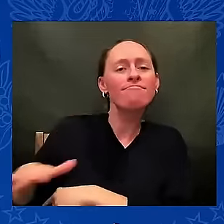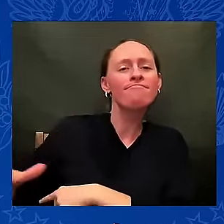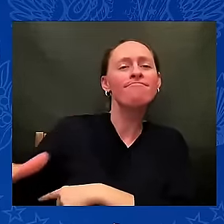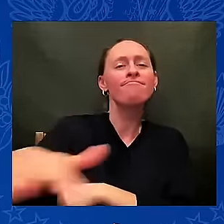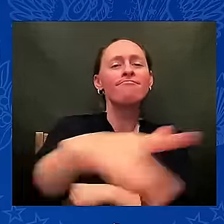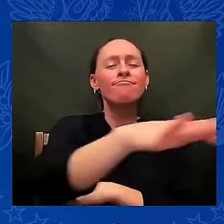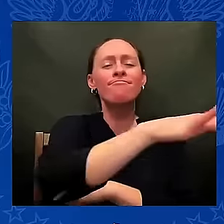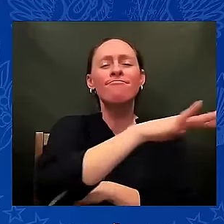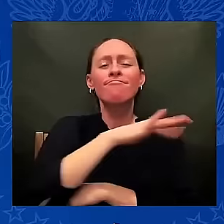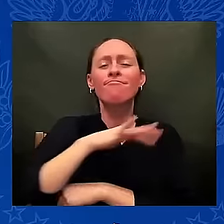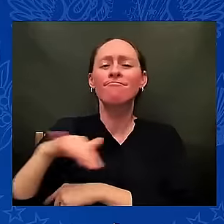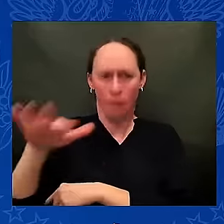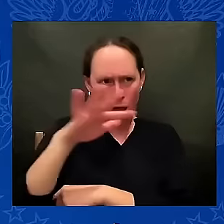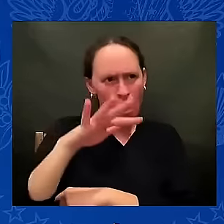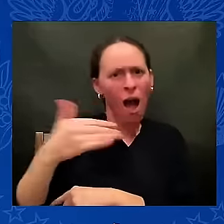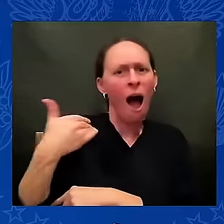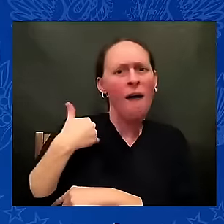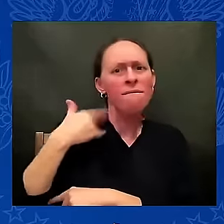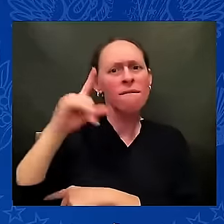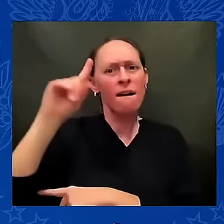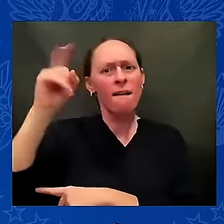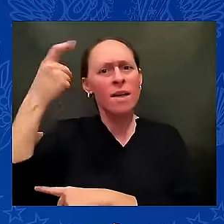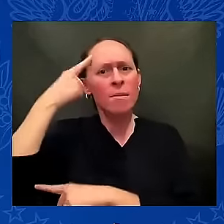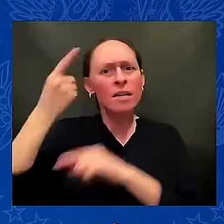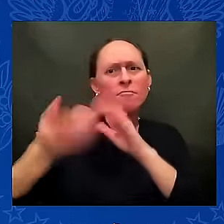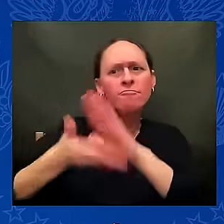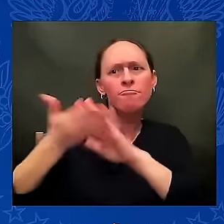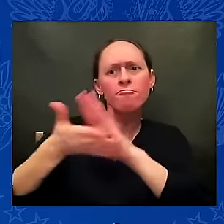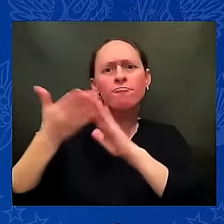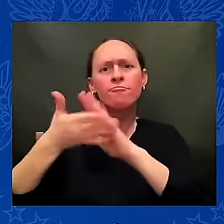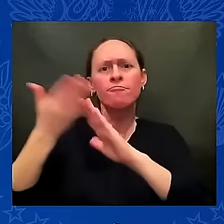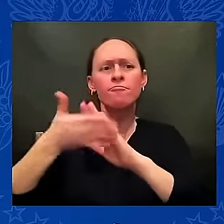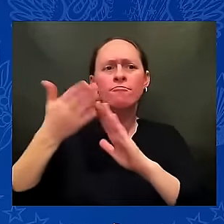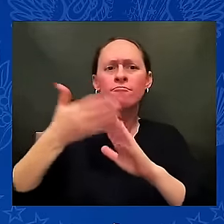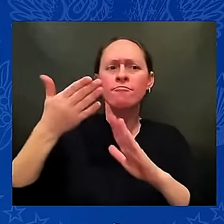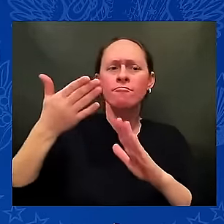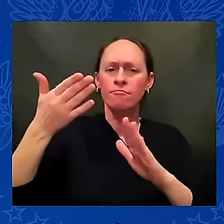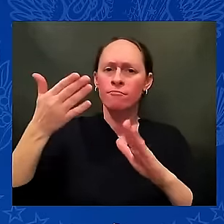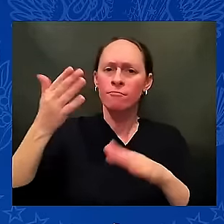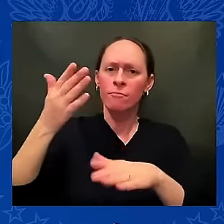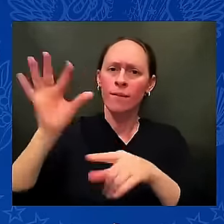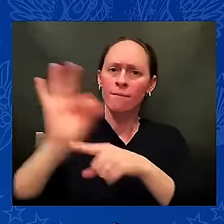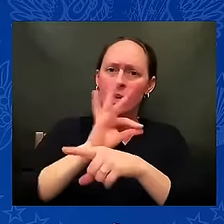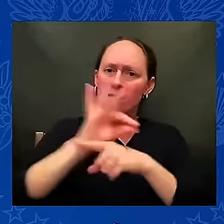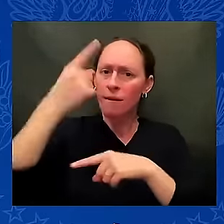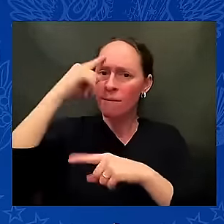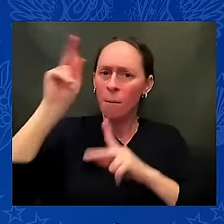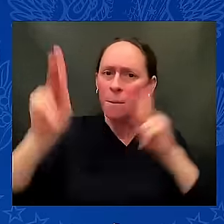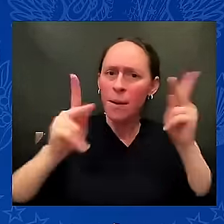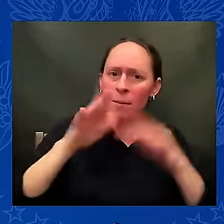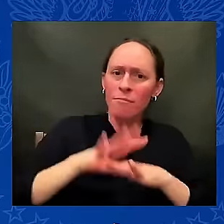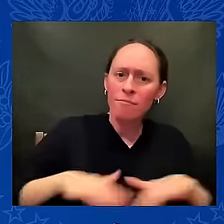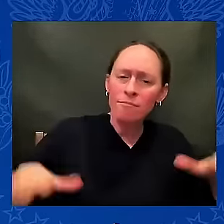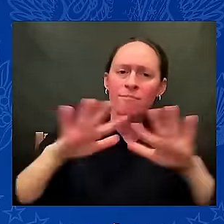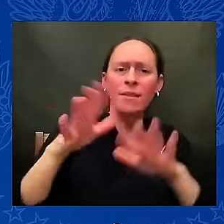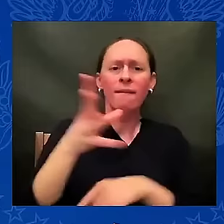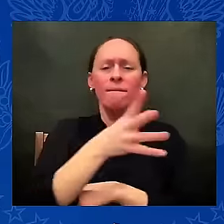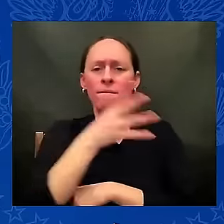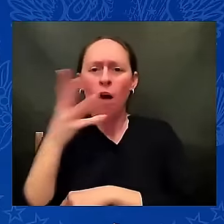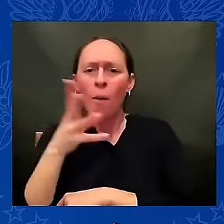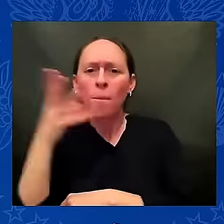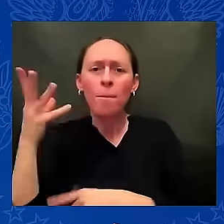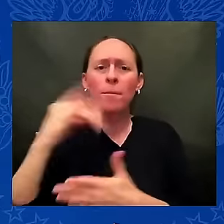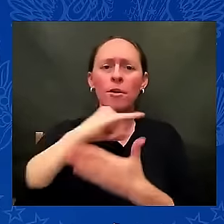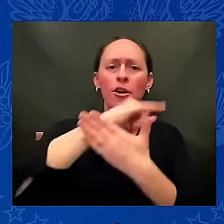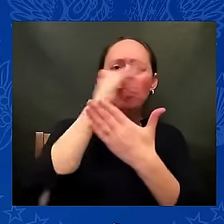agriculture, contributed science, art, and culture. But eventually, the United States was established